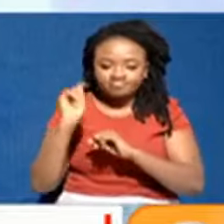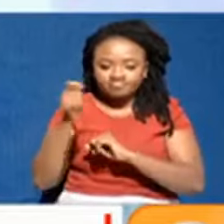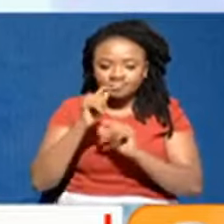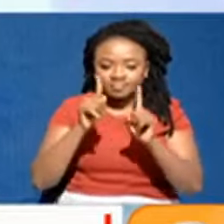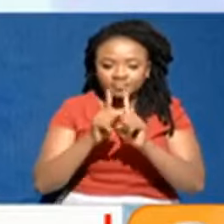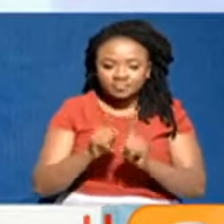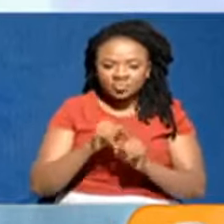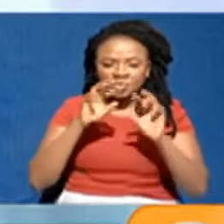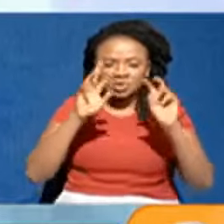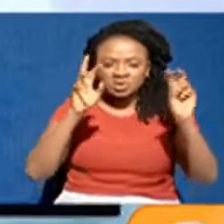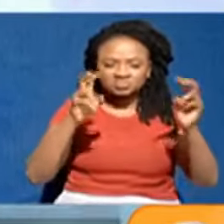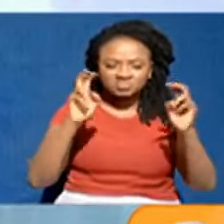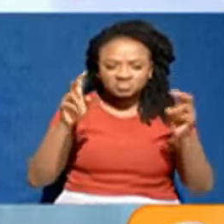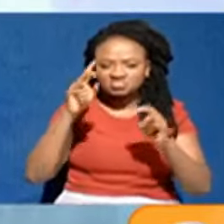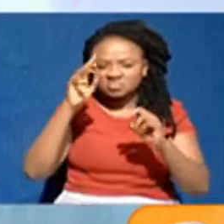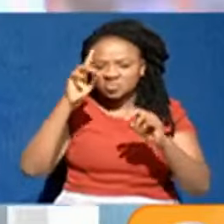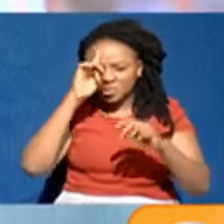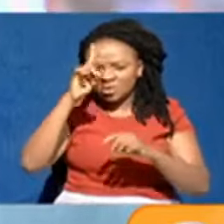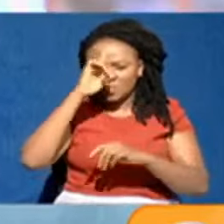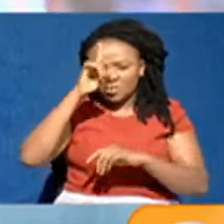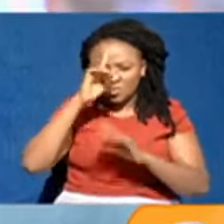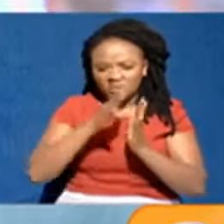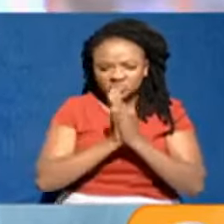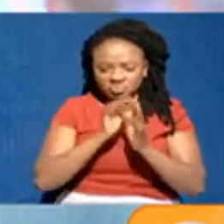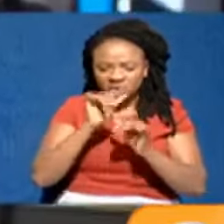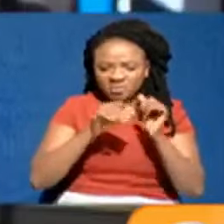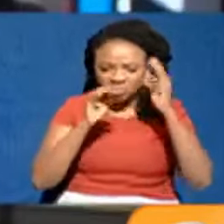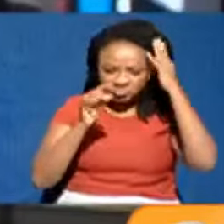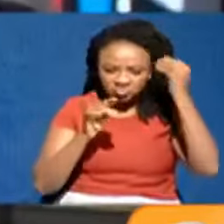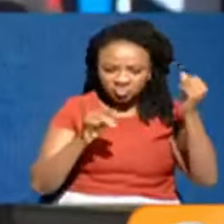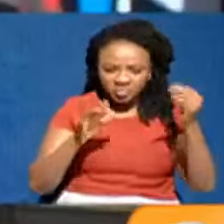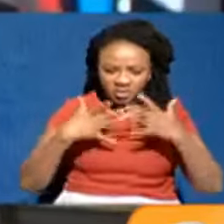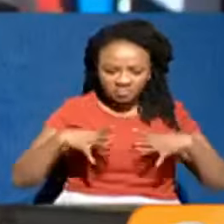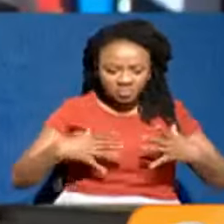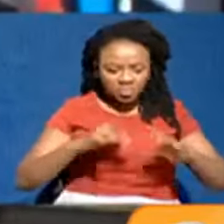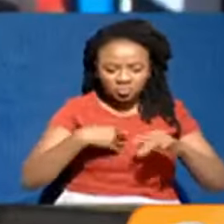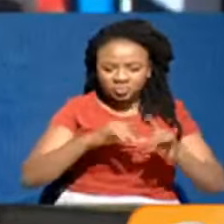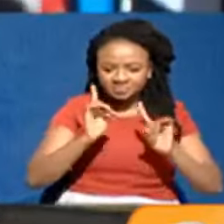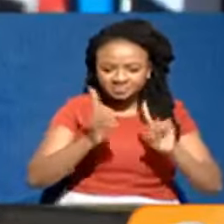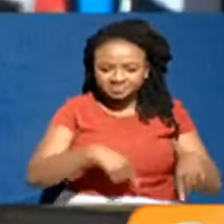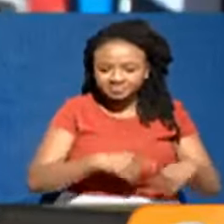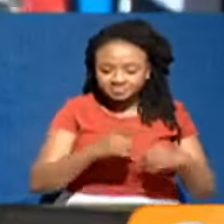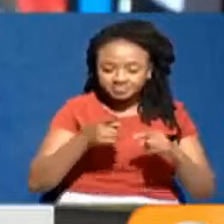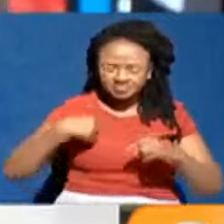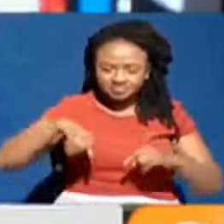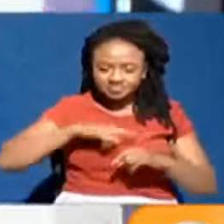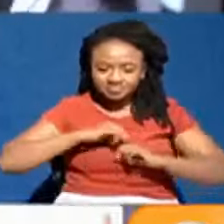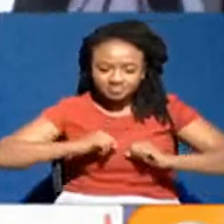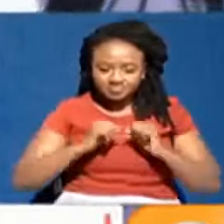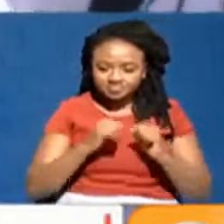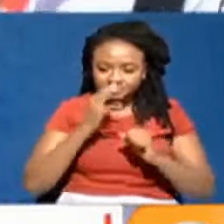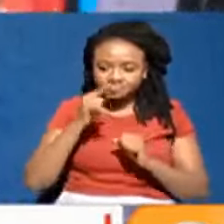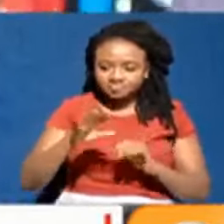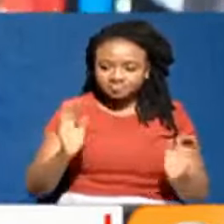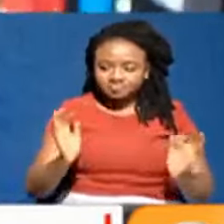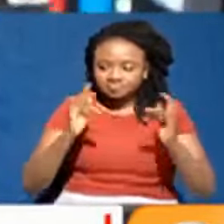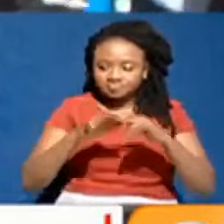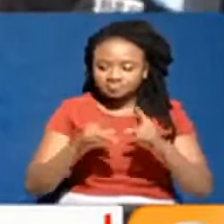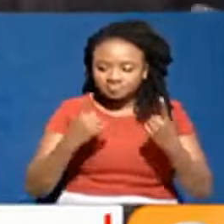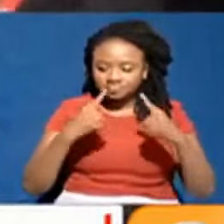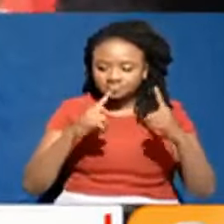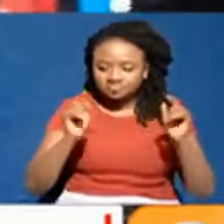and debunking the myth around the Somali culture. We are very happy this event has been a success, Somali Eid